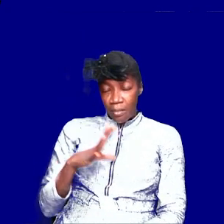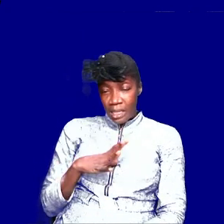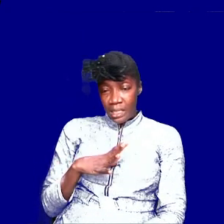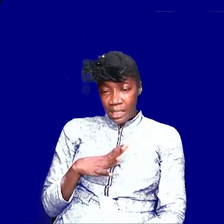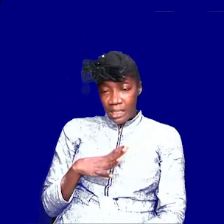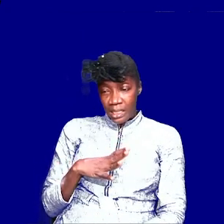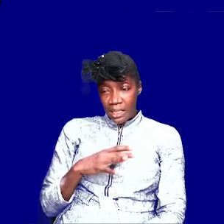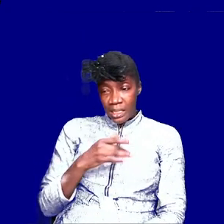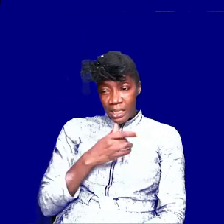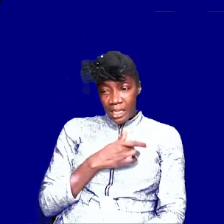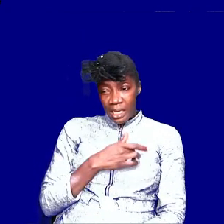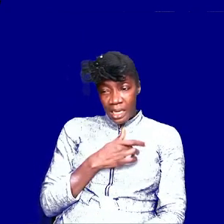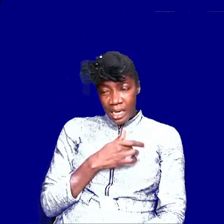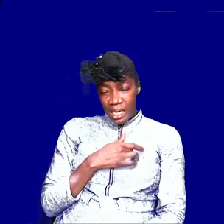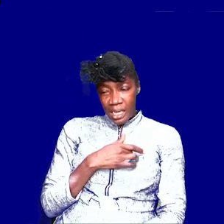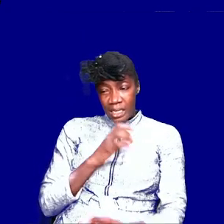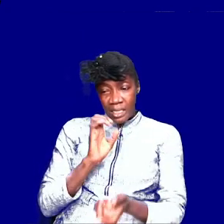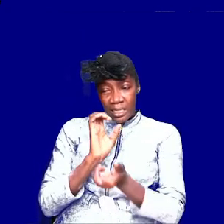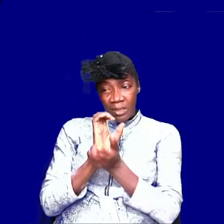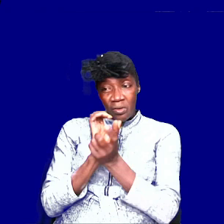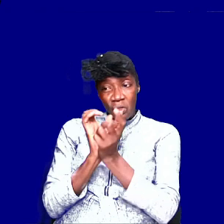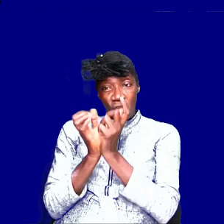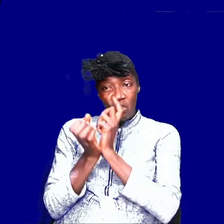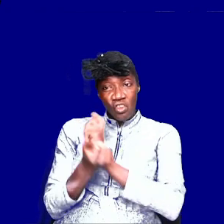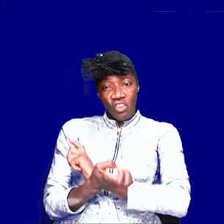was completely changed.